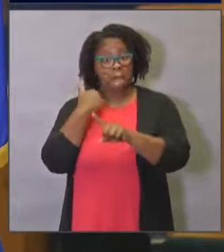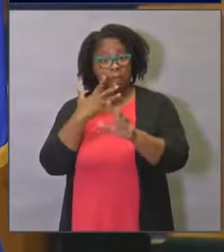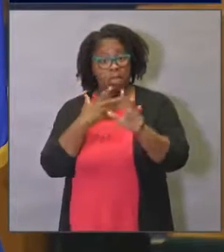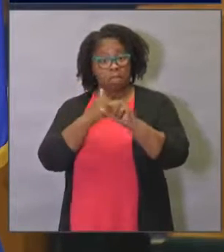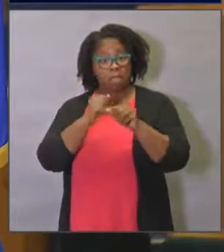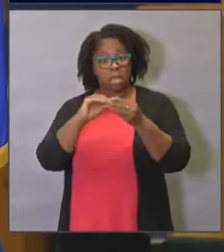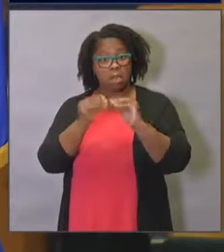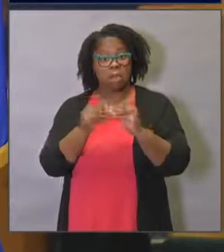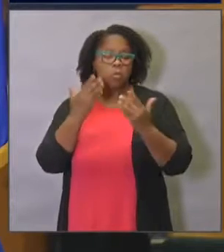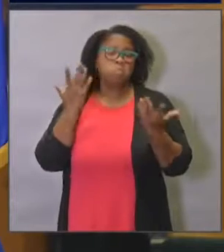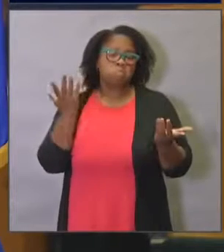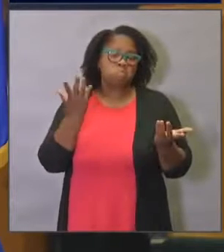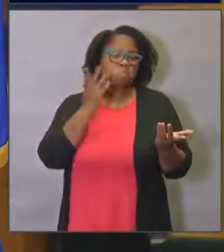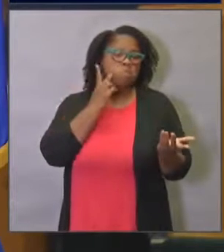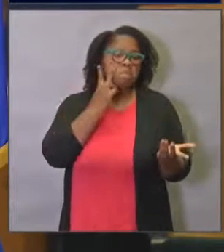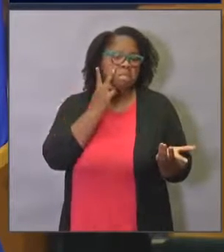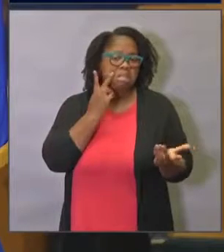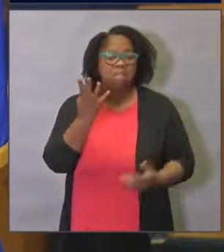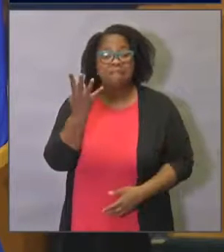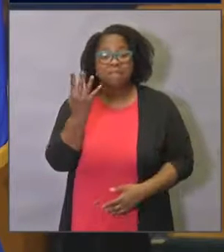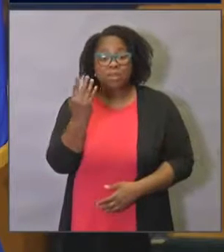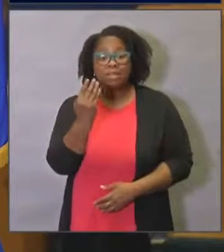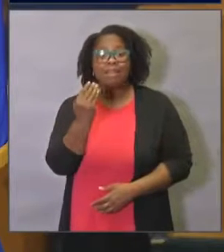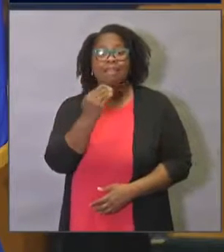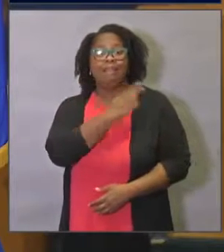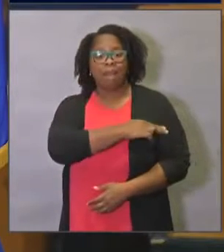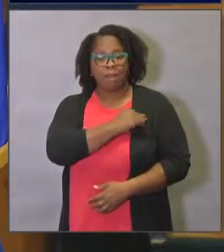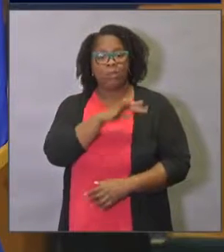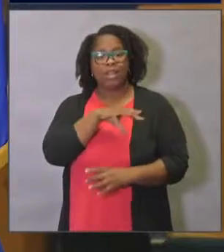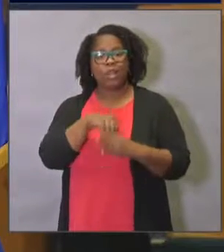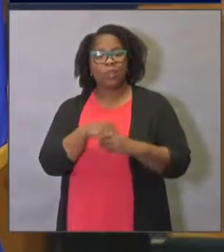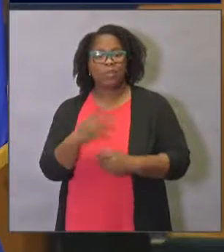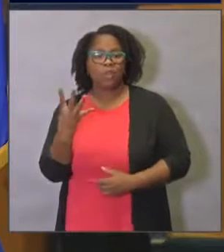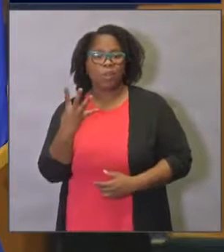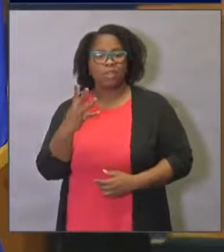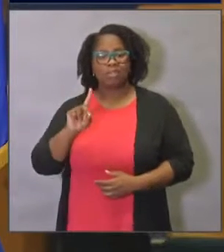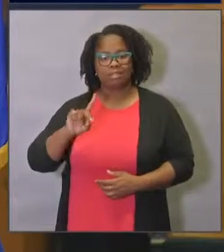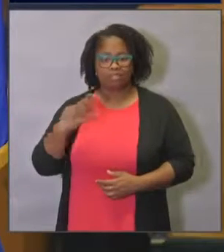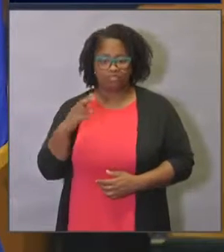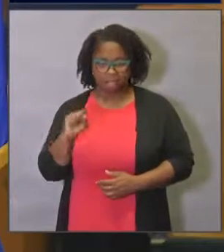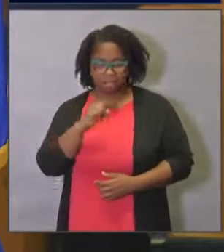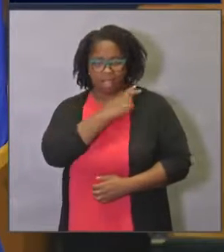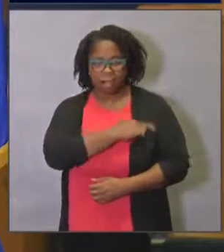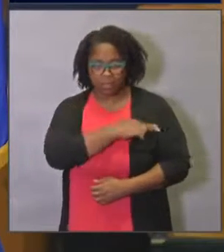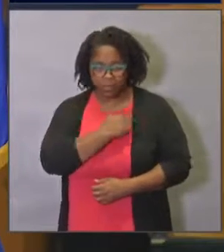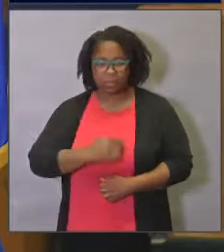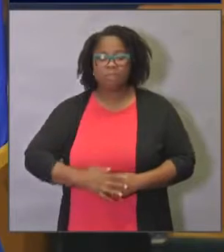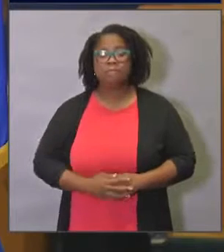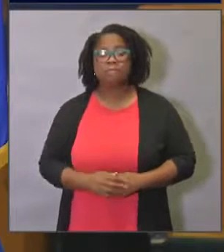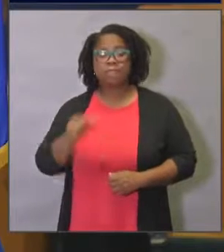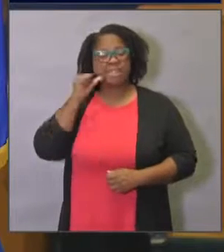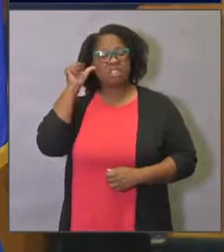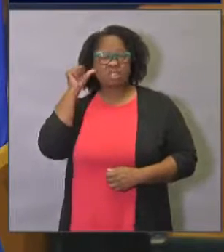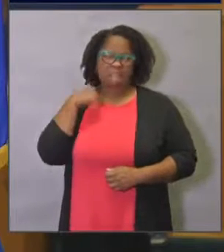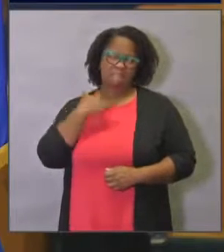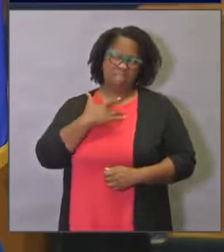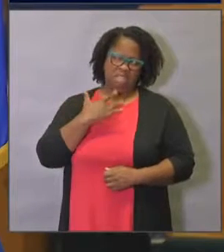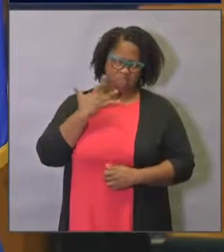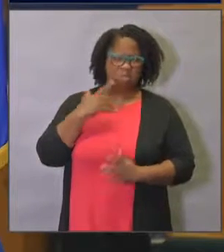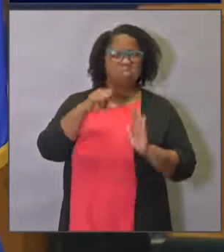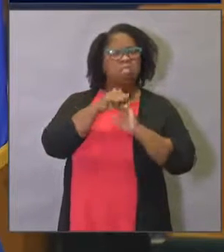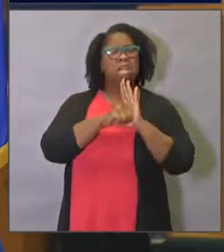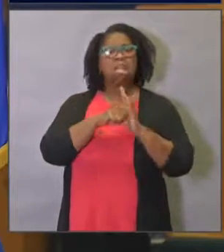that. Of those 14 hospitals, it included all 4 of the DHS hospitals. As the state announced, I believe yesterday, they have